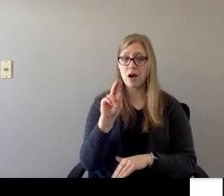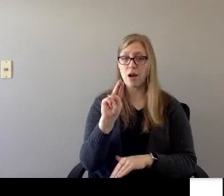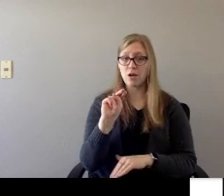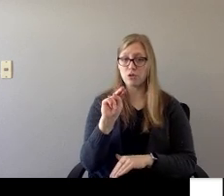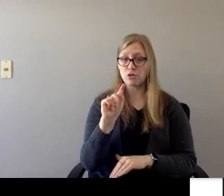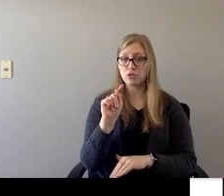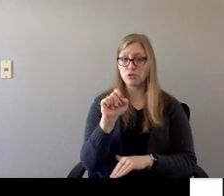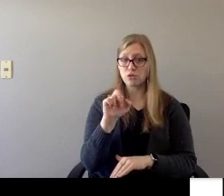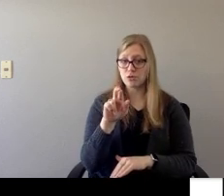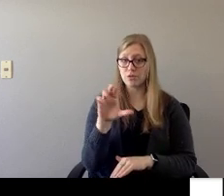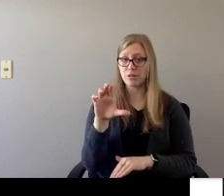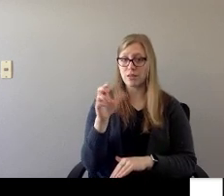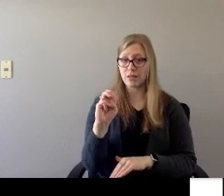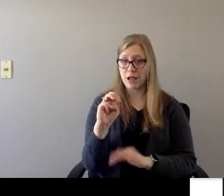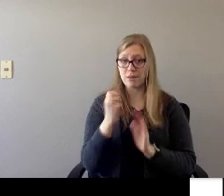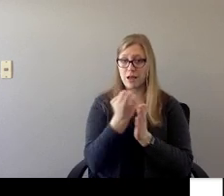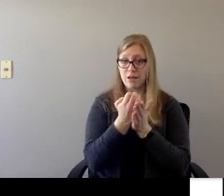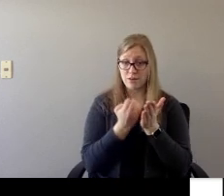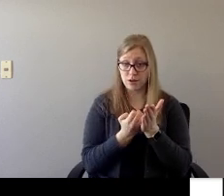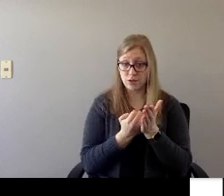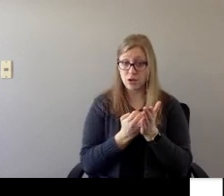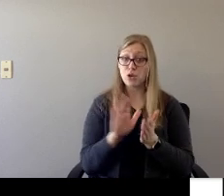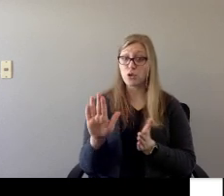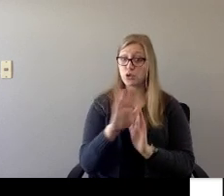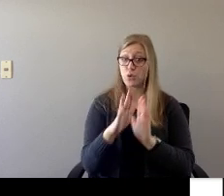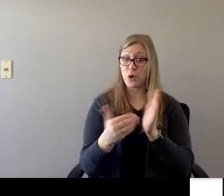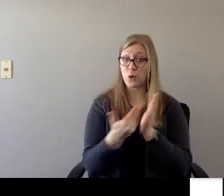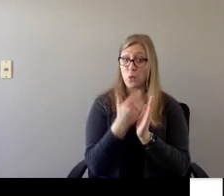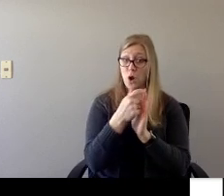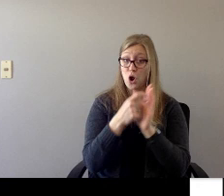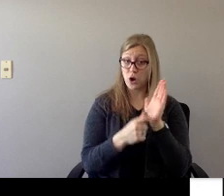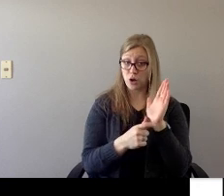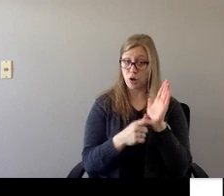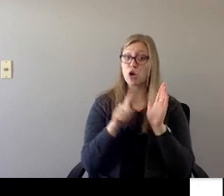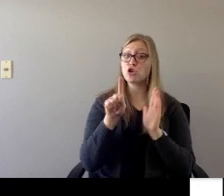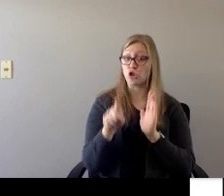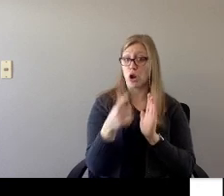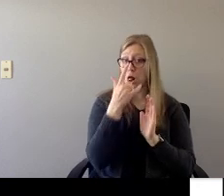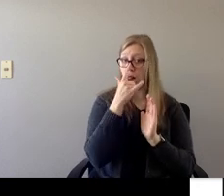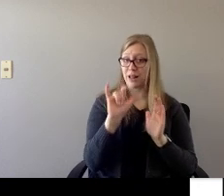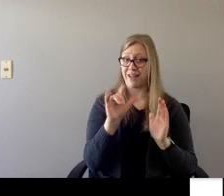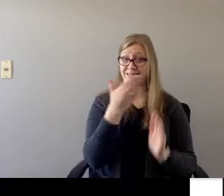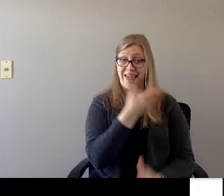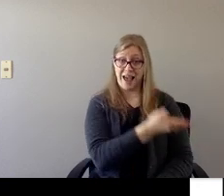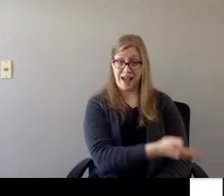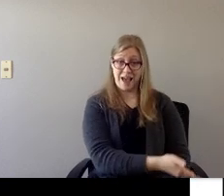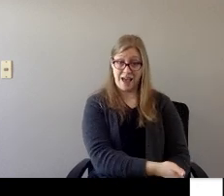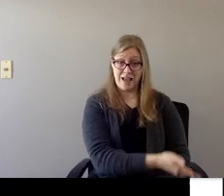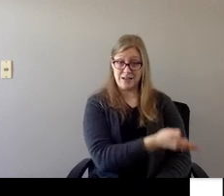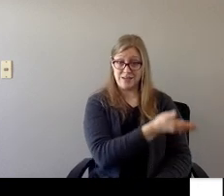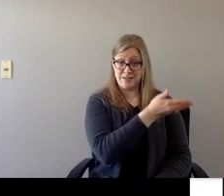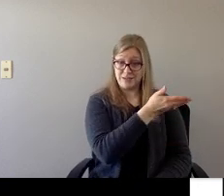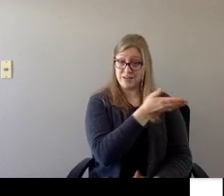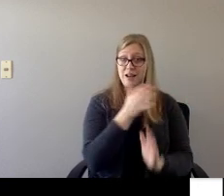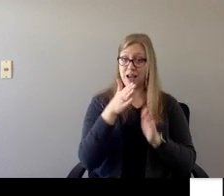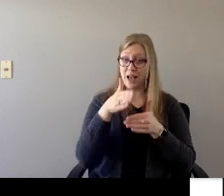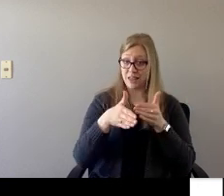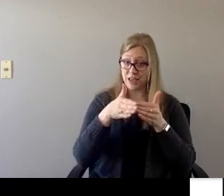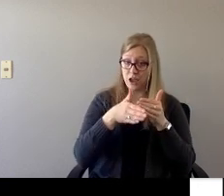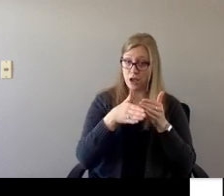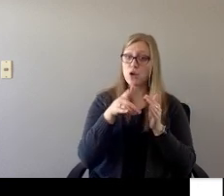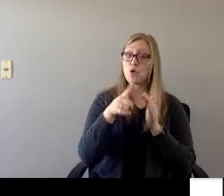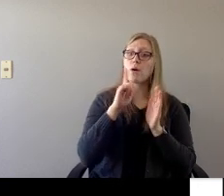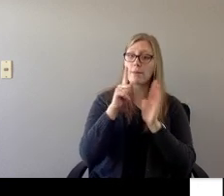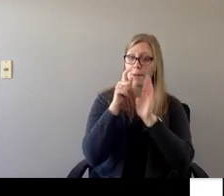what your article, your new article that you'll have for your assignment should look like at the end. Okay, you're going to be marking in